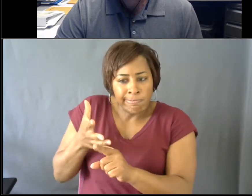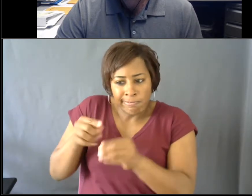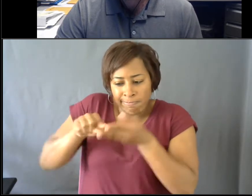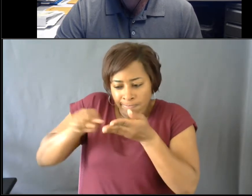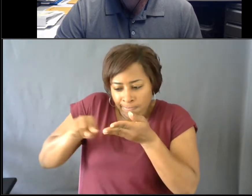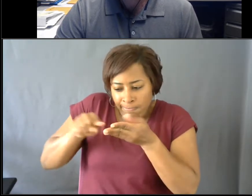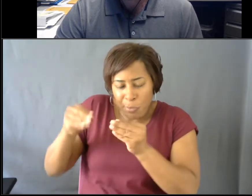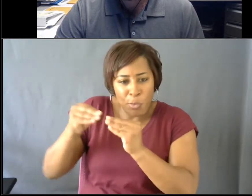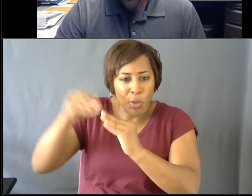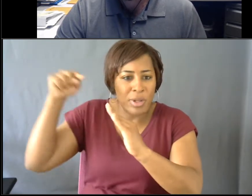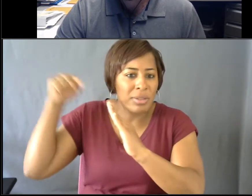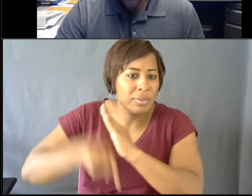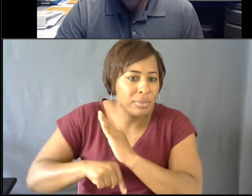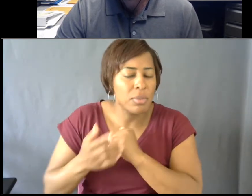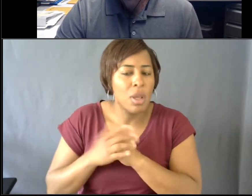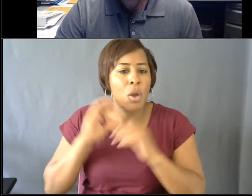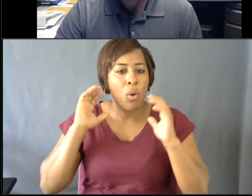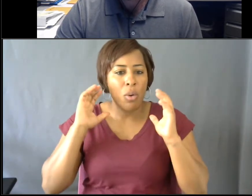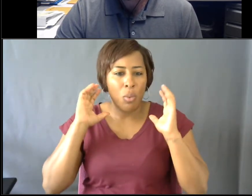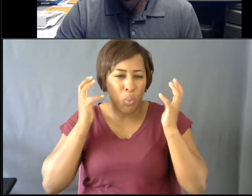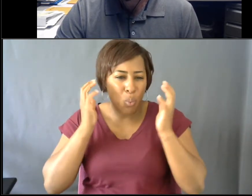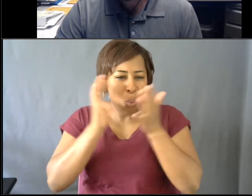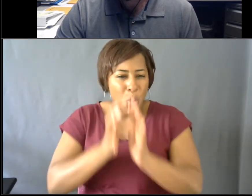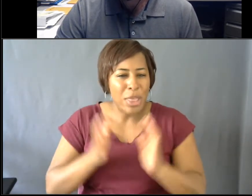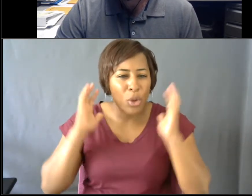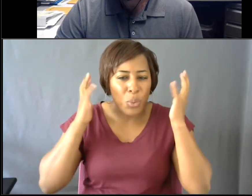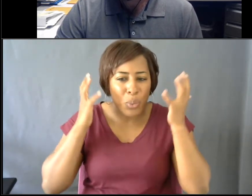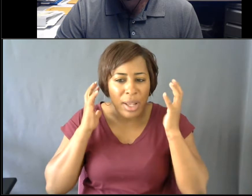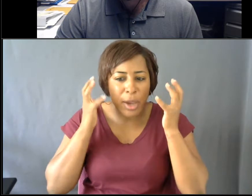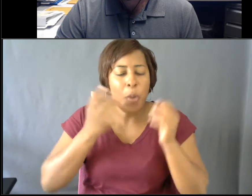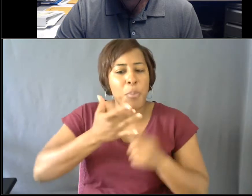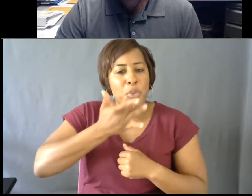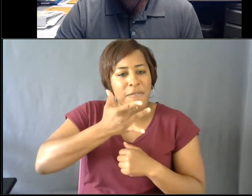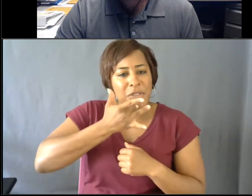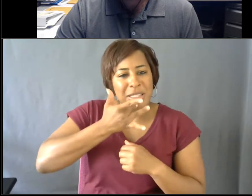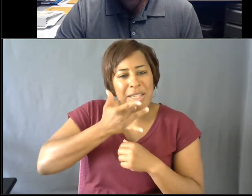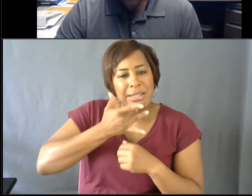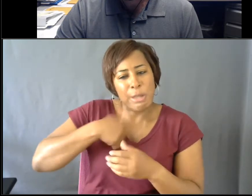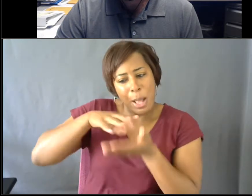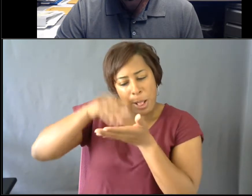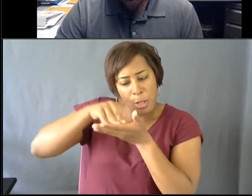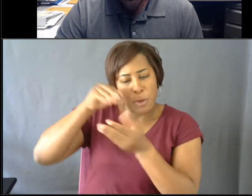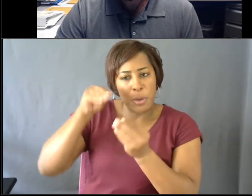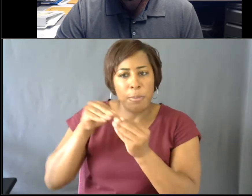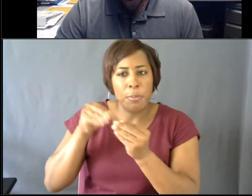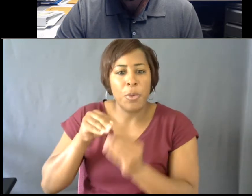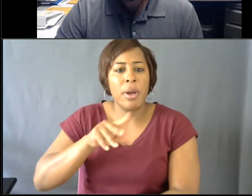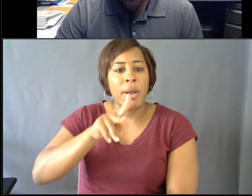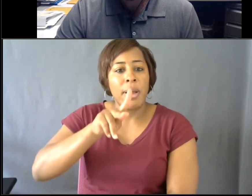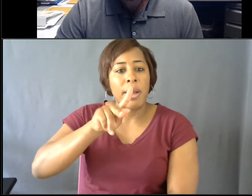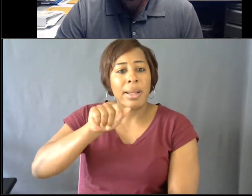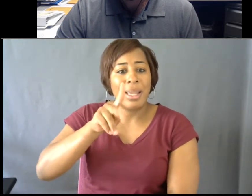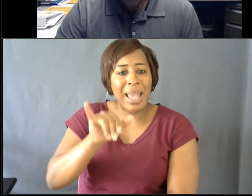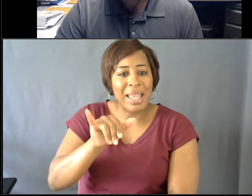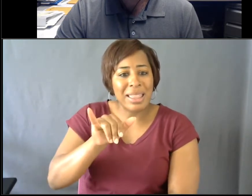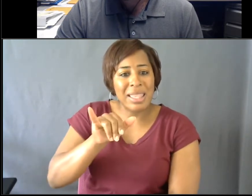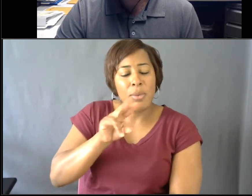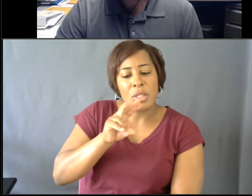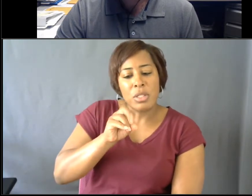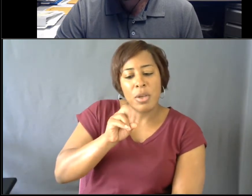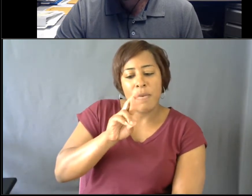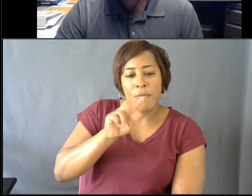radio preferences and weather education. But with Kathy was Vortex Southeast, where I had started to